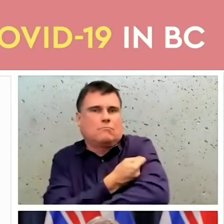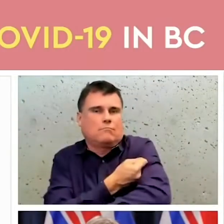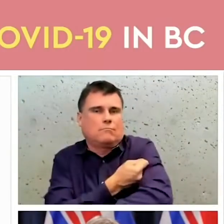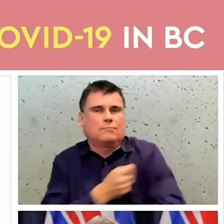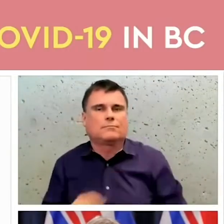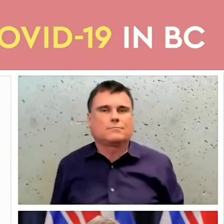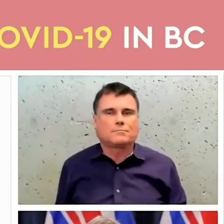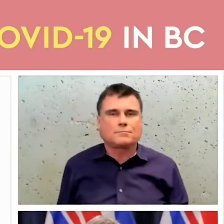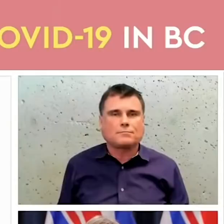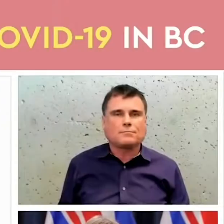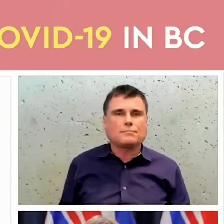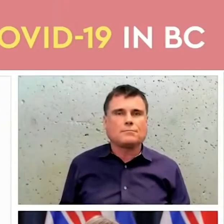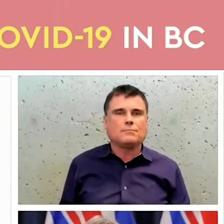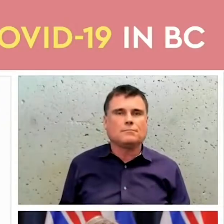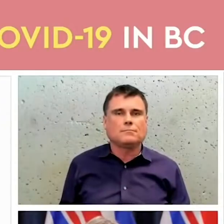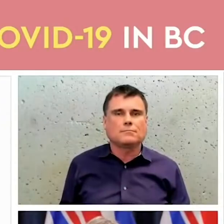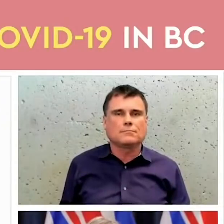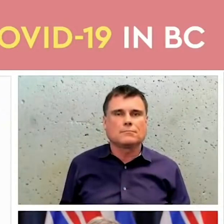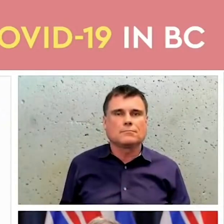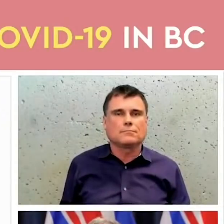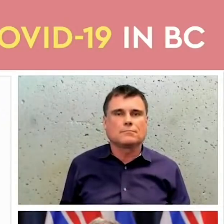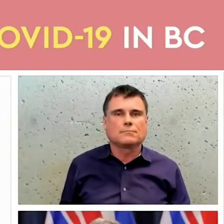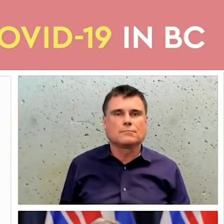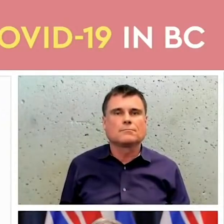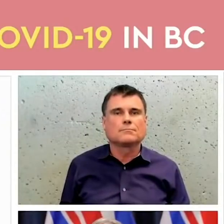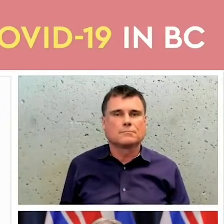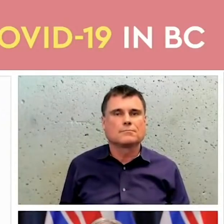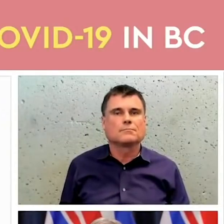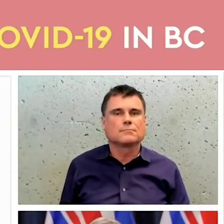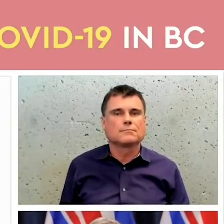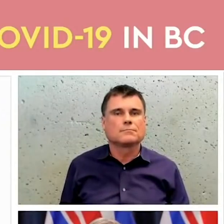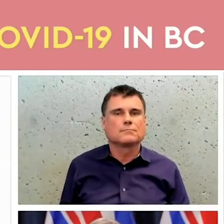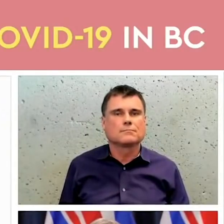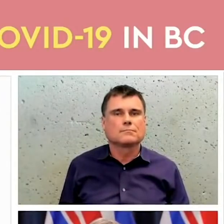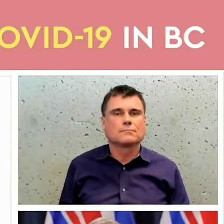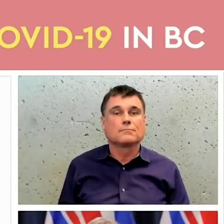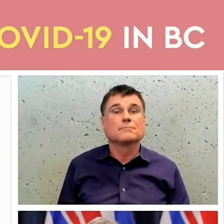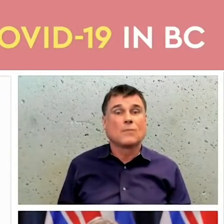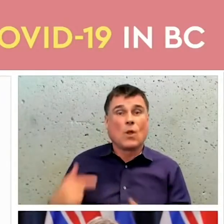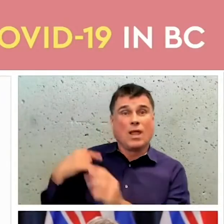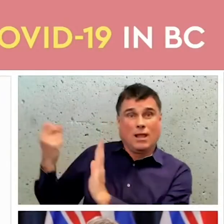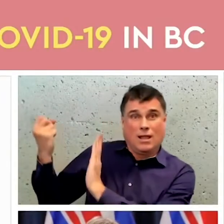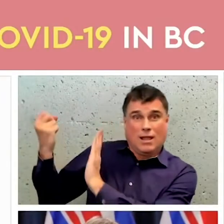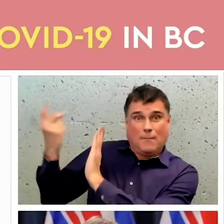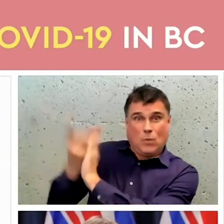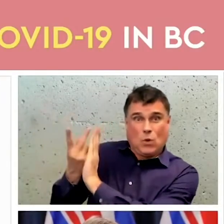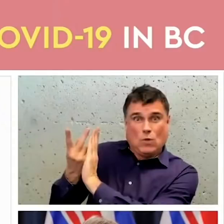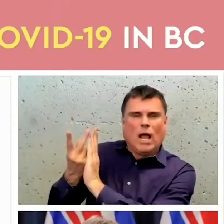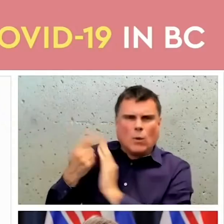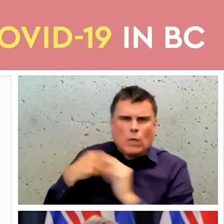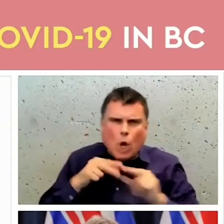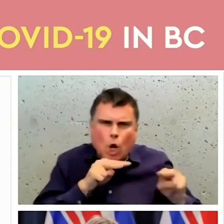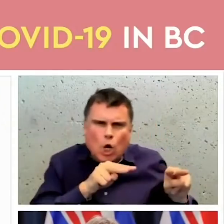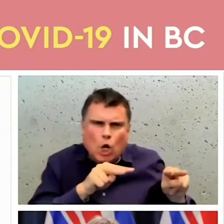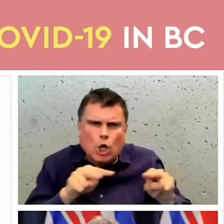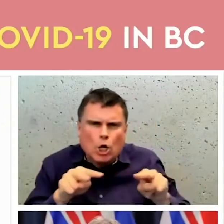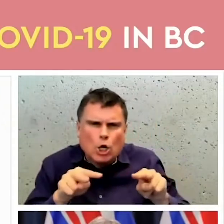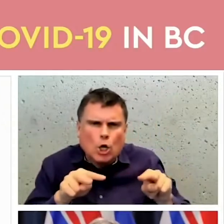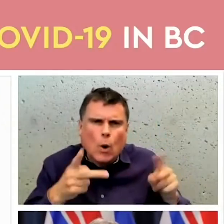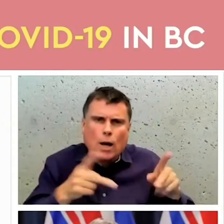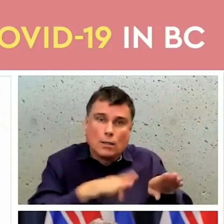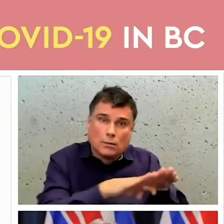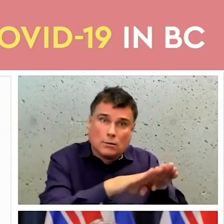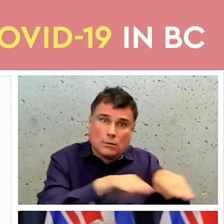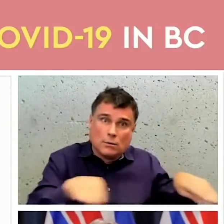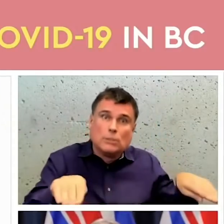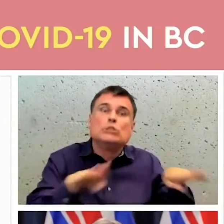We've spent some time prior to the approval last Friday with our pediatric colleagues across all the different